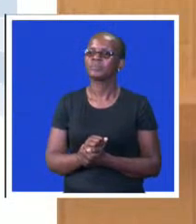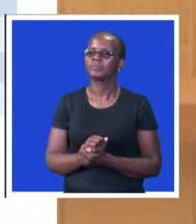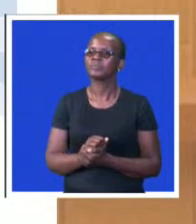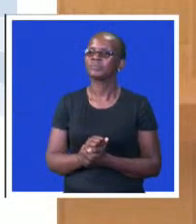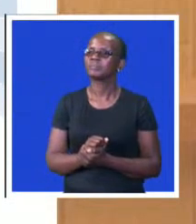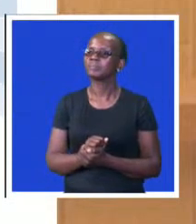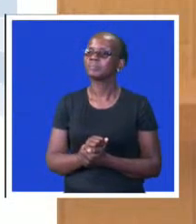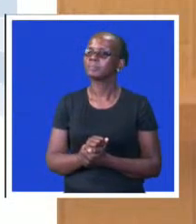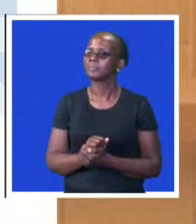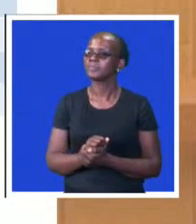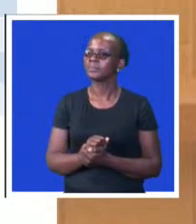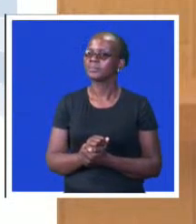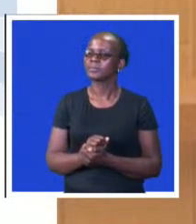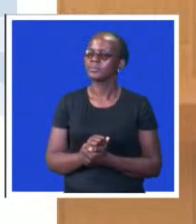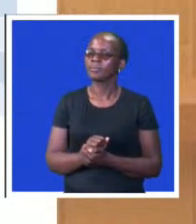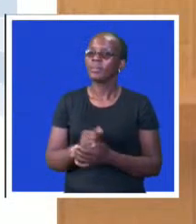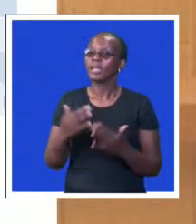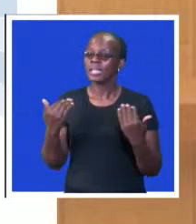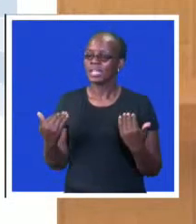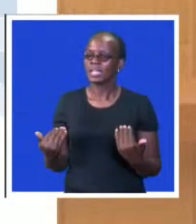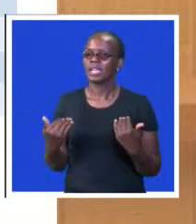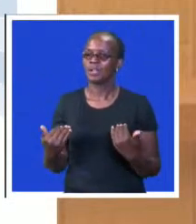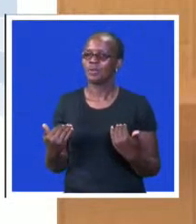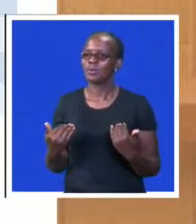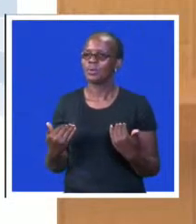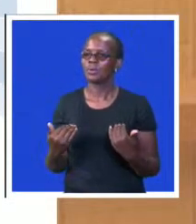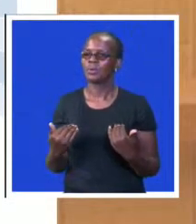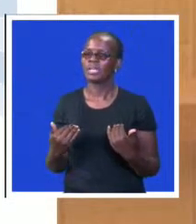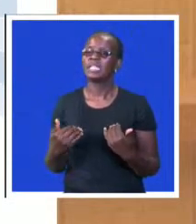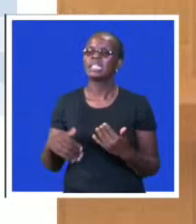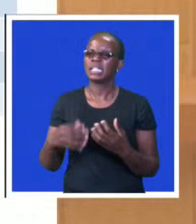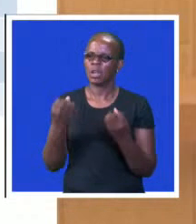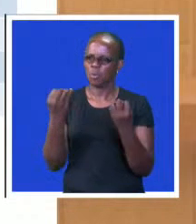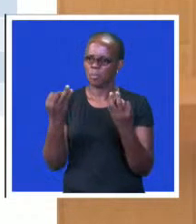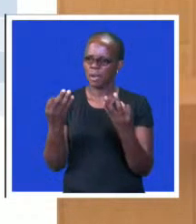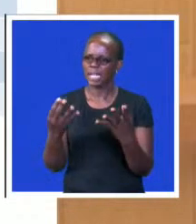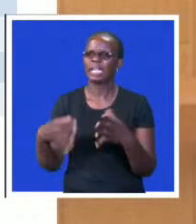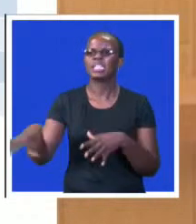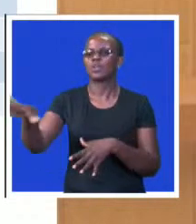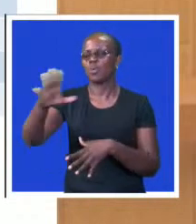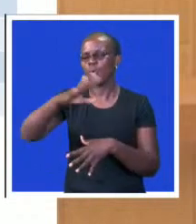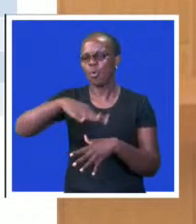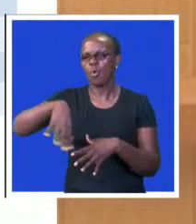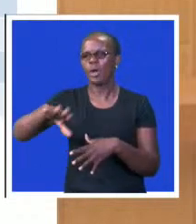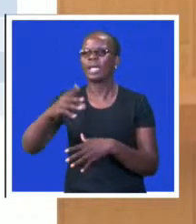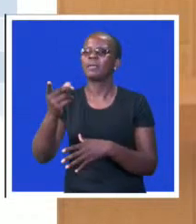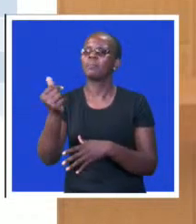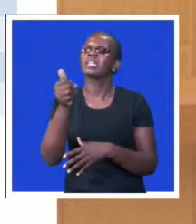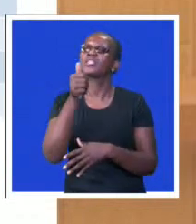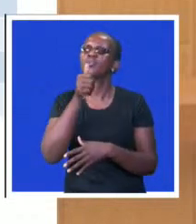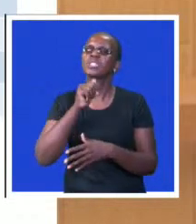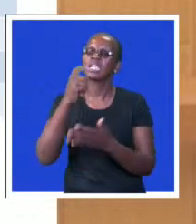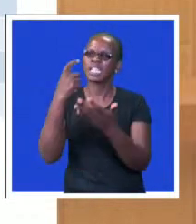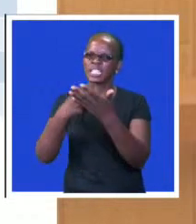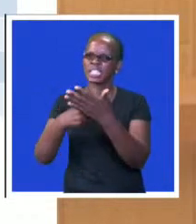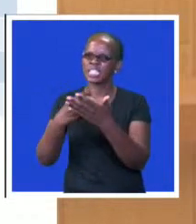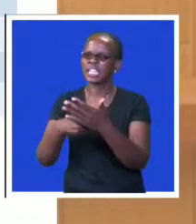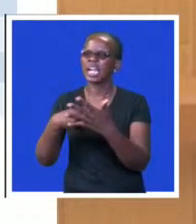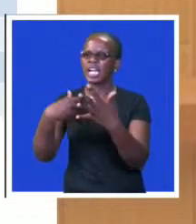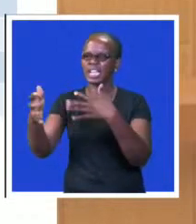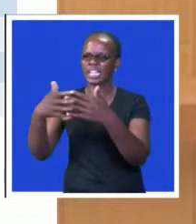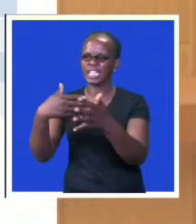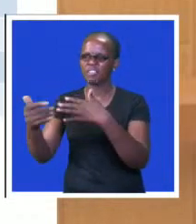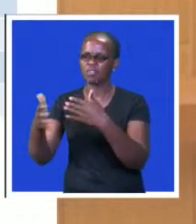oranges. Now we are going to be calculating the sum. So when we are calculating the sum, we